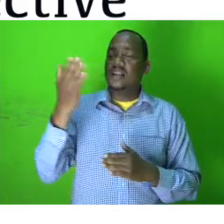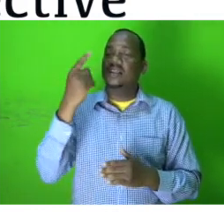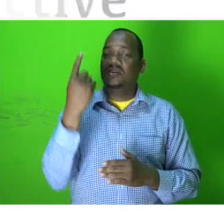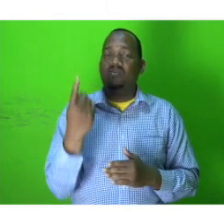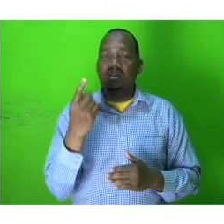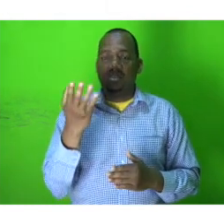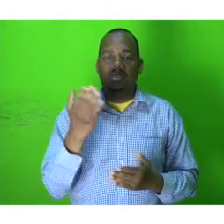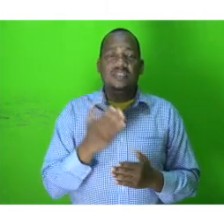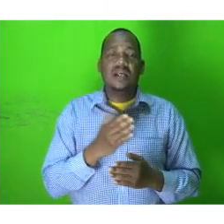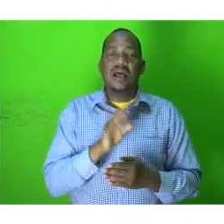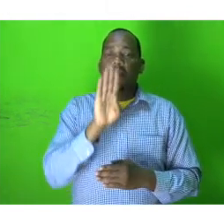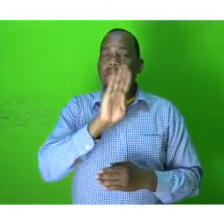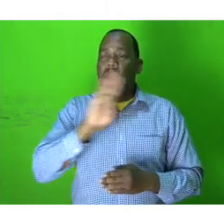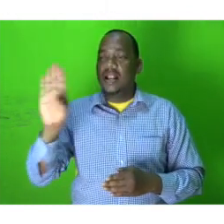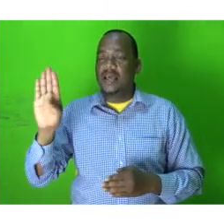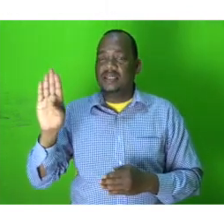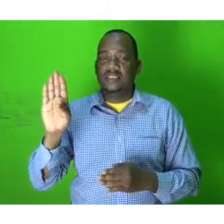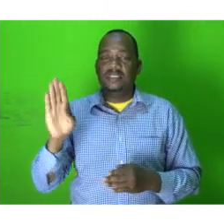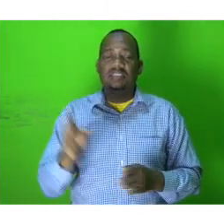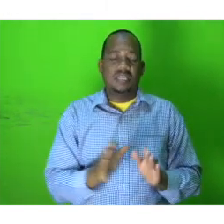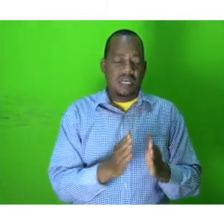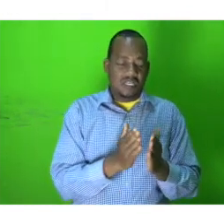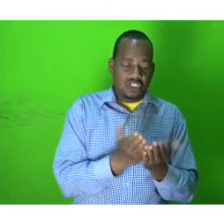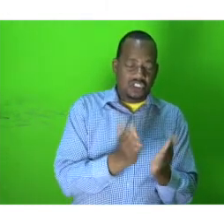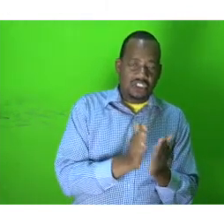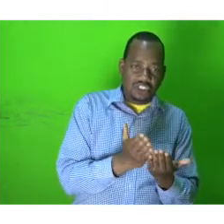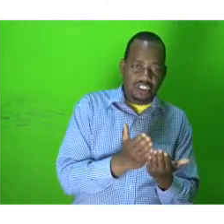Another one is for balance sheet owners.